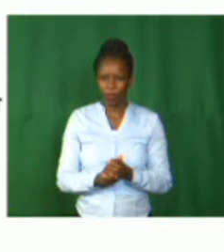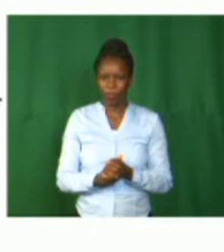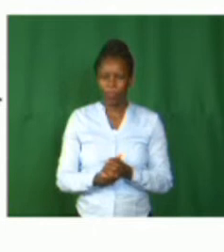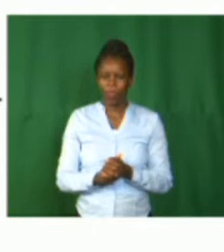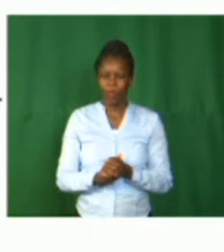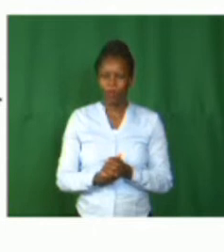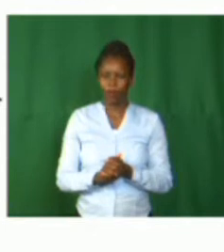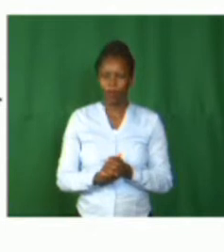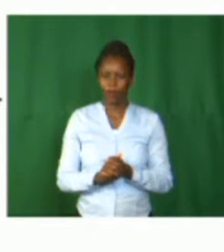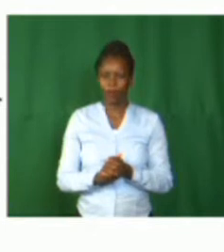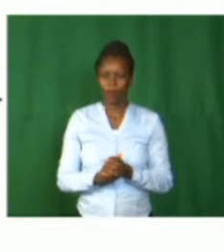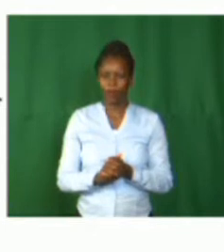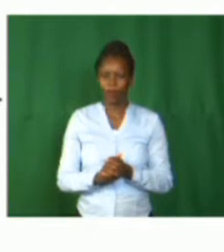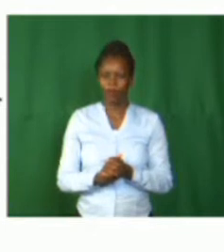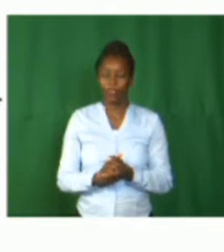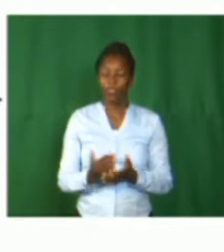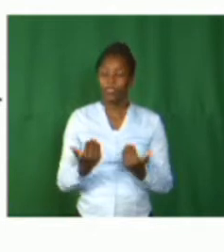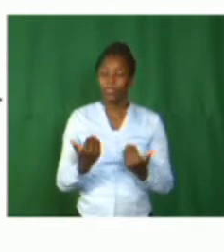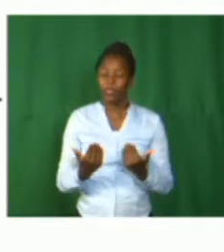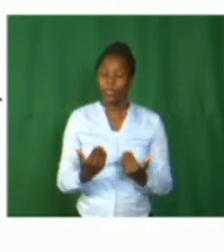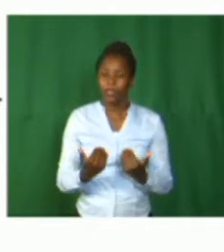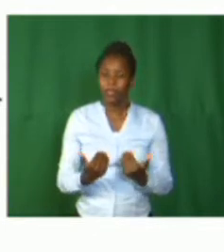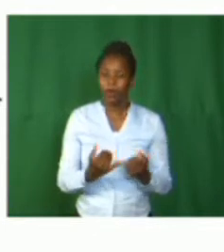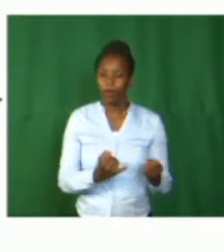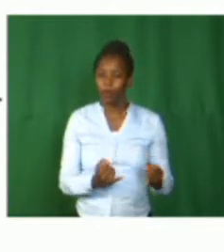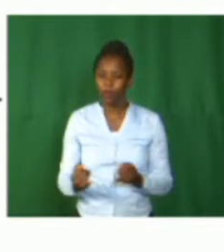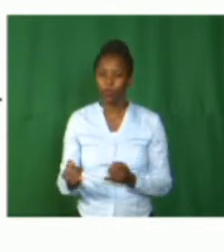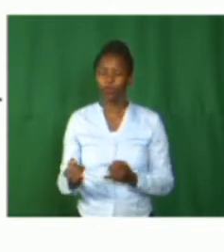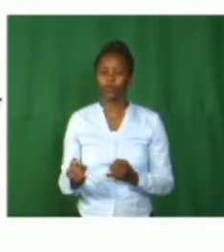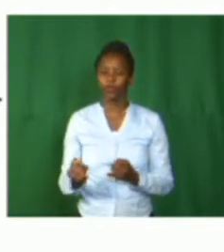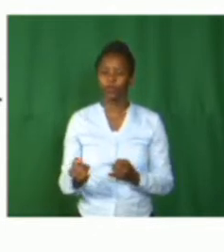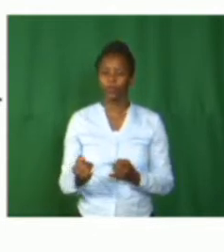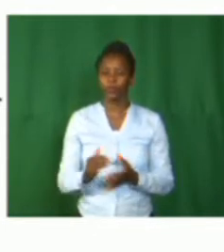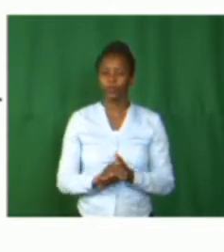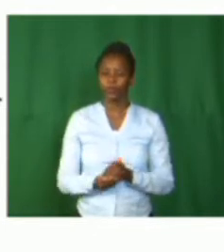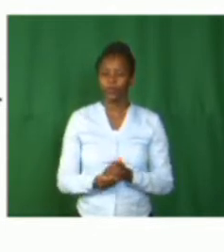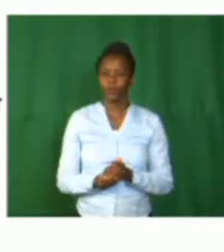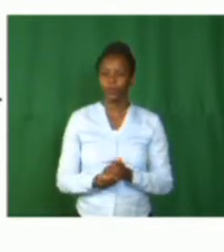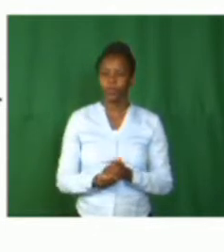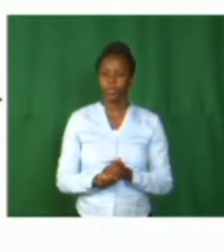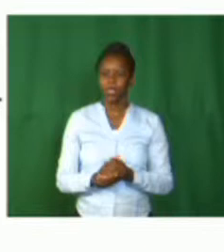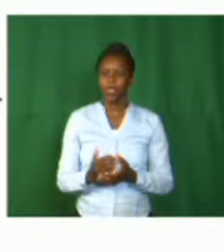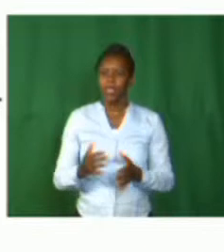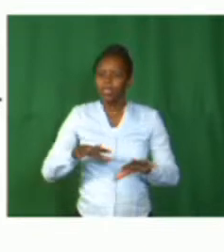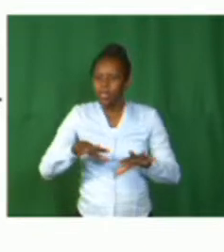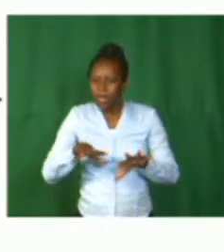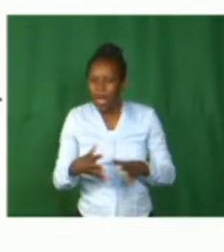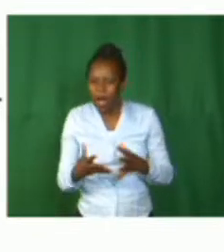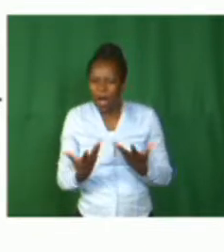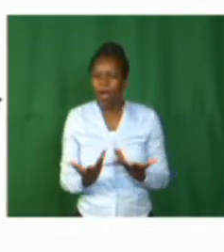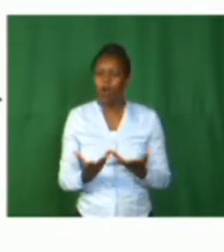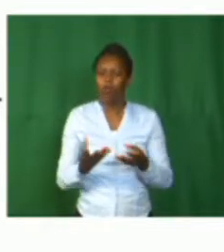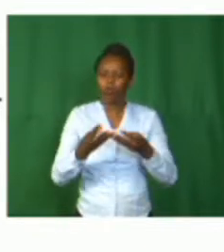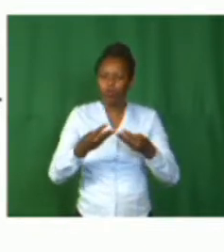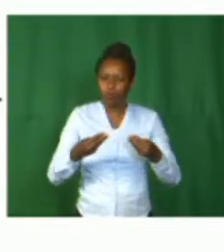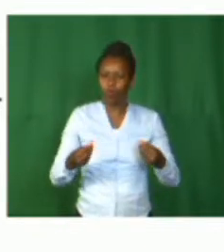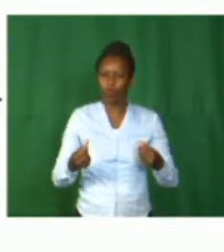Moving on now, maybe to introduce the lesson now, we know that the general equation now of a quadratic